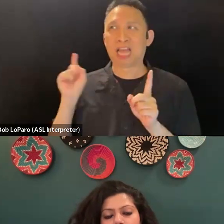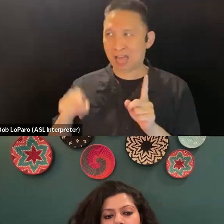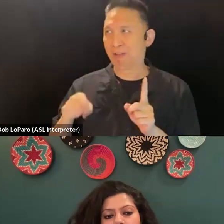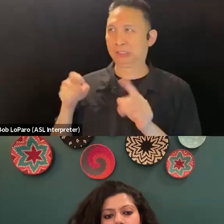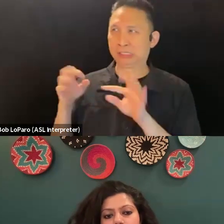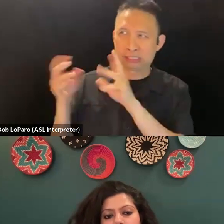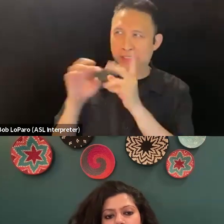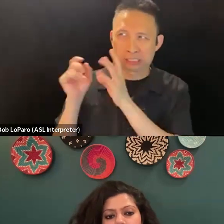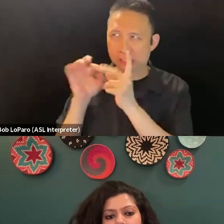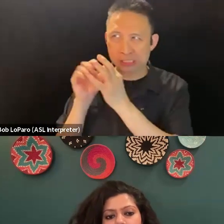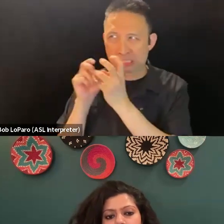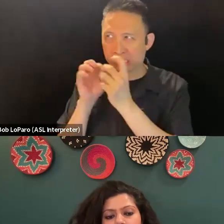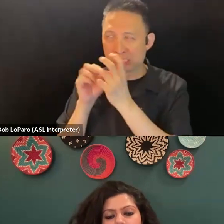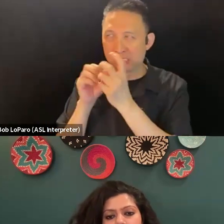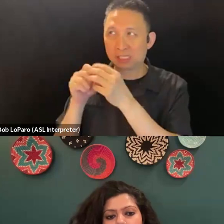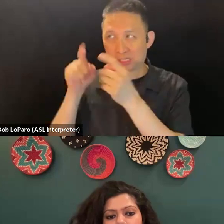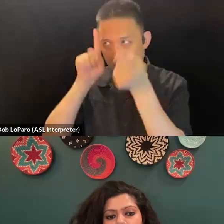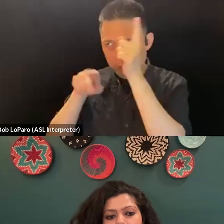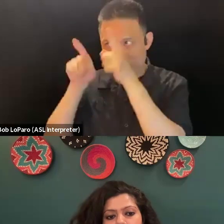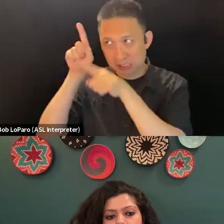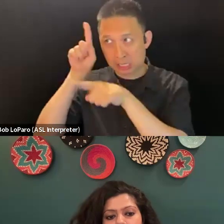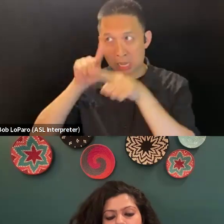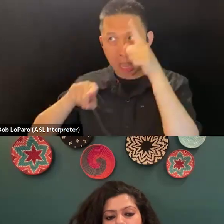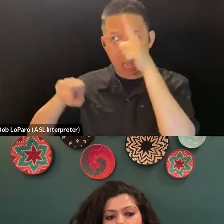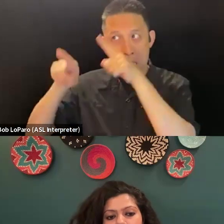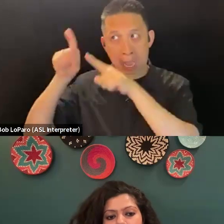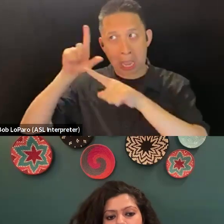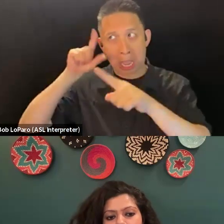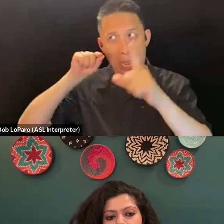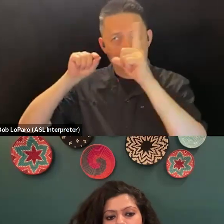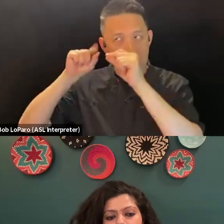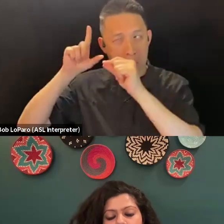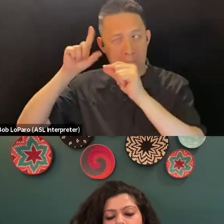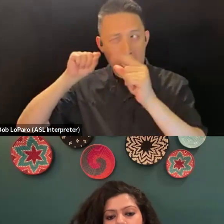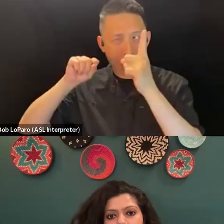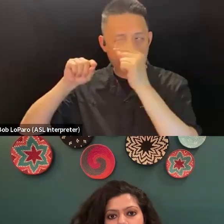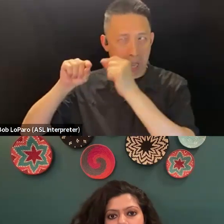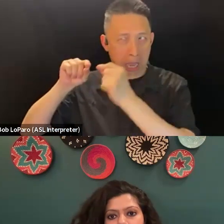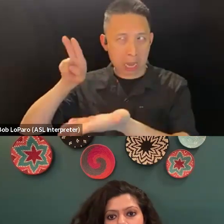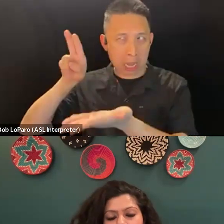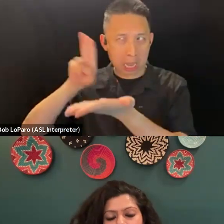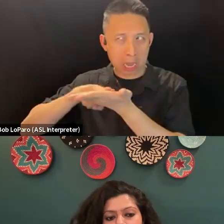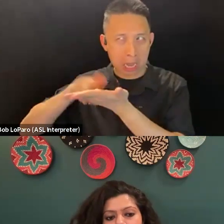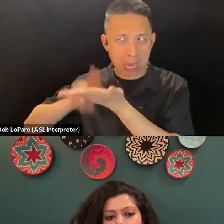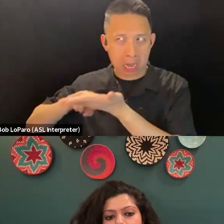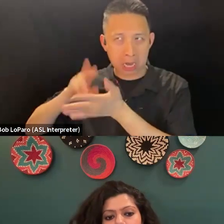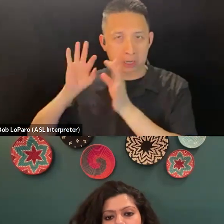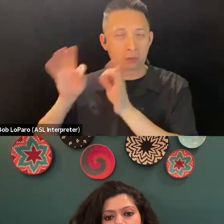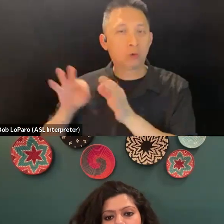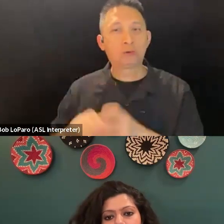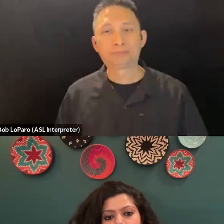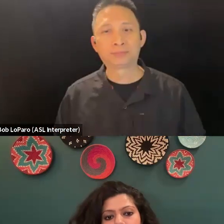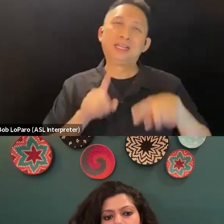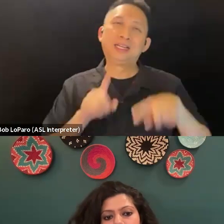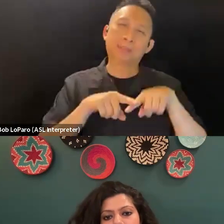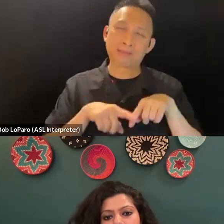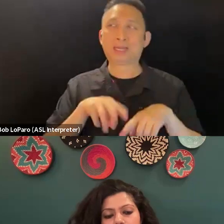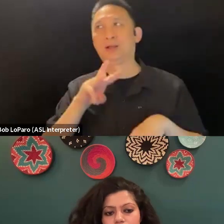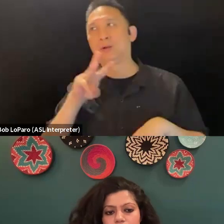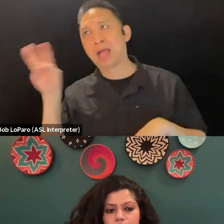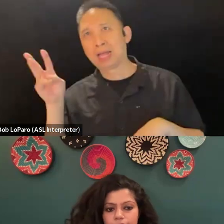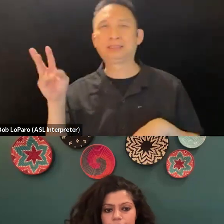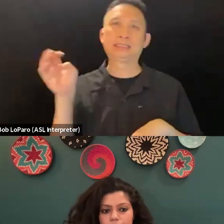for example, I remember the other day, somebody in project overview had written about the production stage. So I feel like catering to like a large,